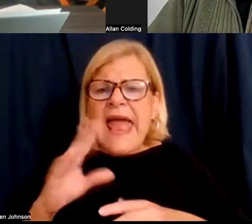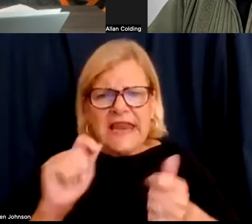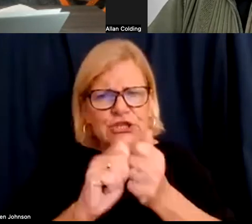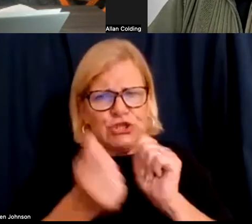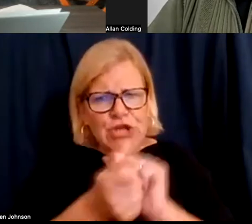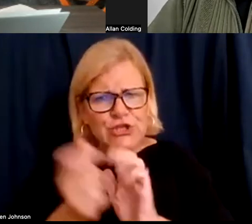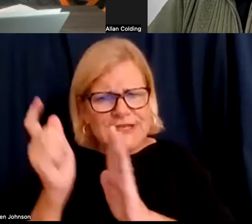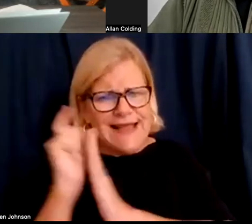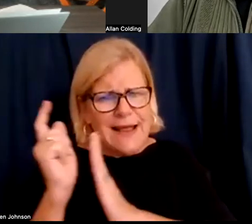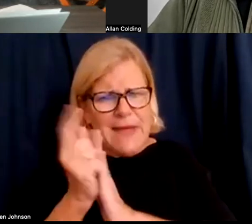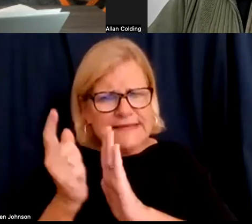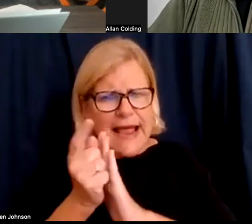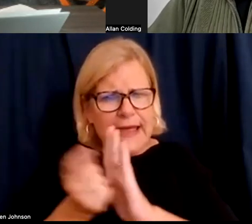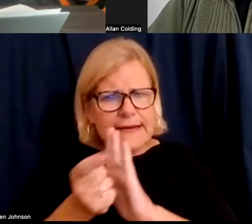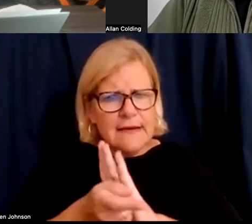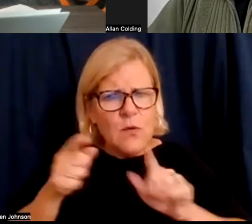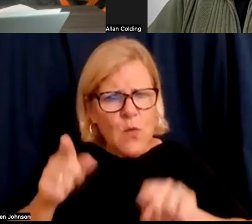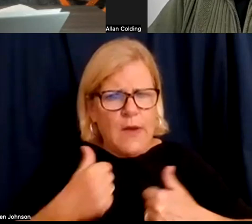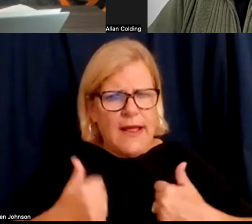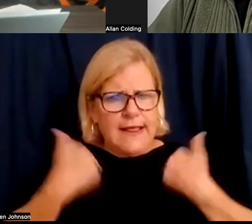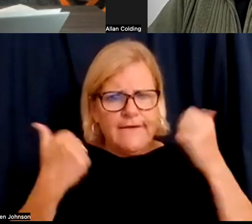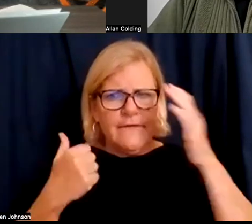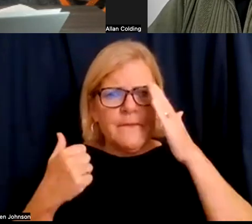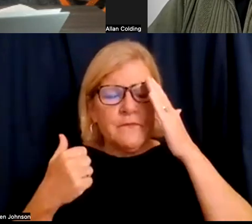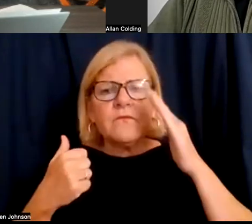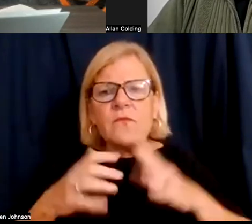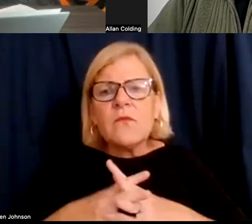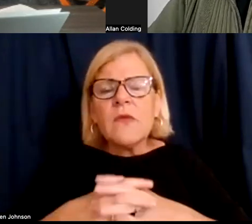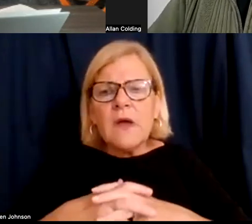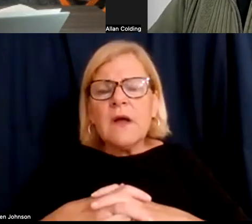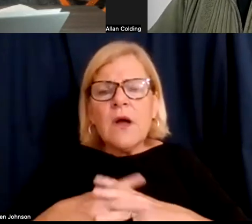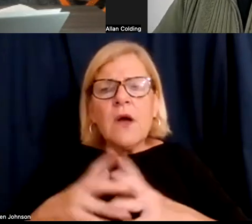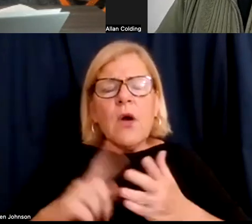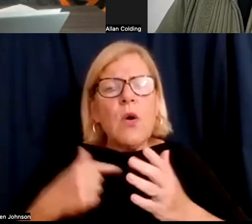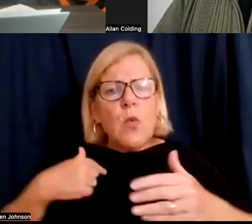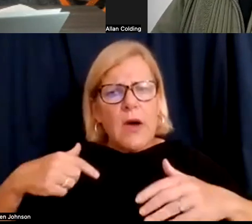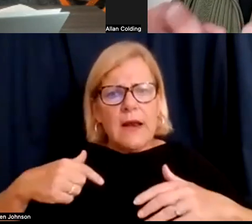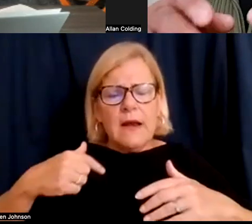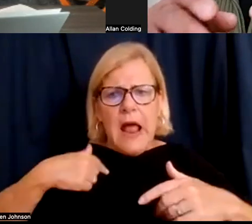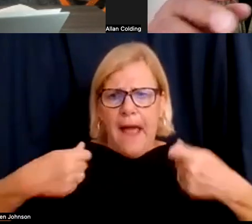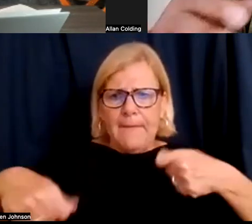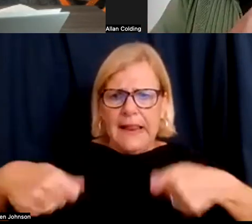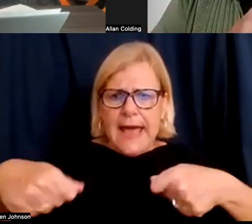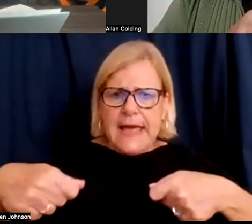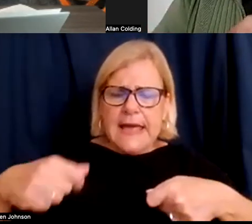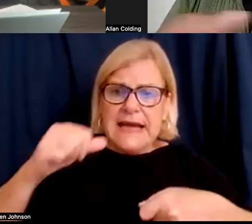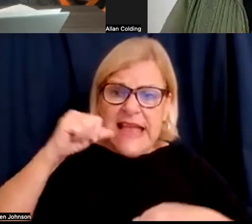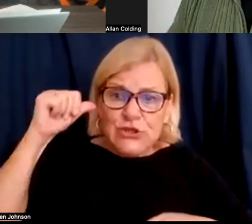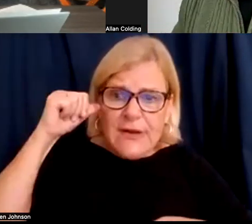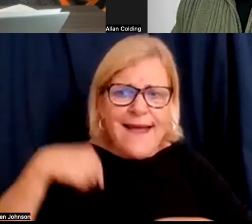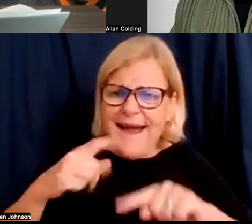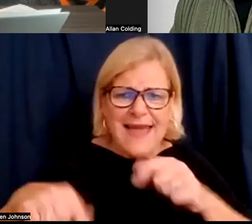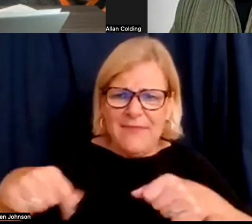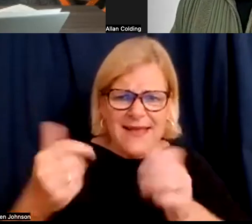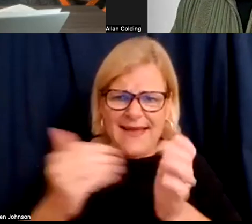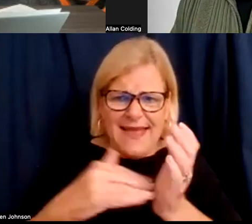by second. As we live. Uh, what I play yesterday, I can't play